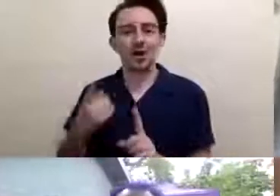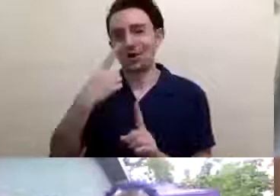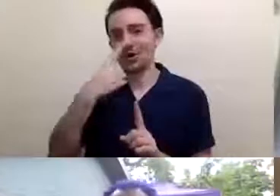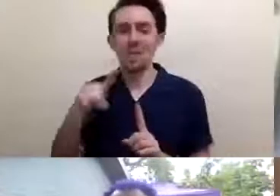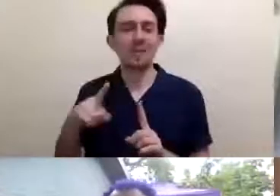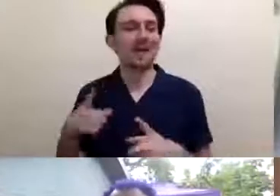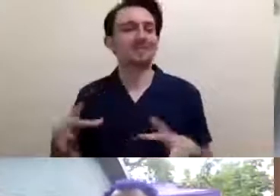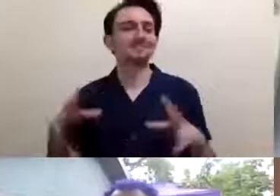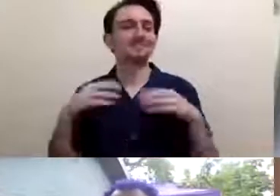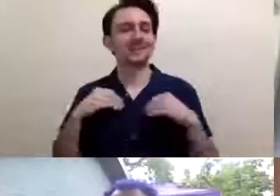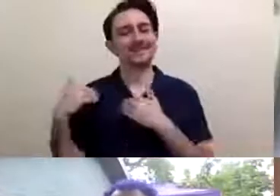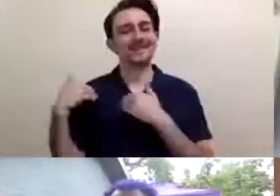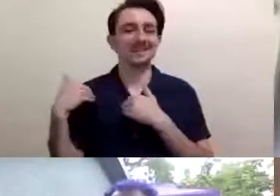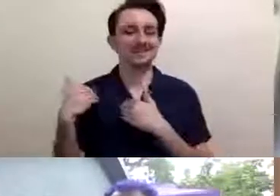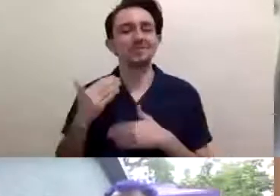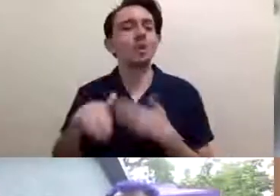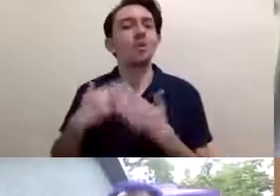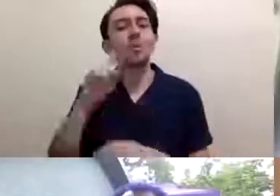boring stuff. Just start with that.